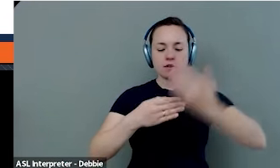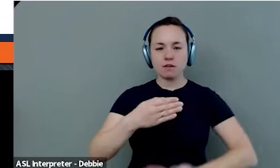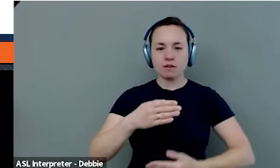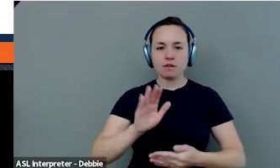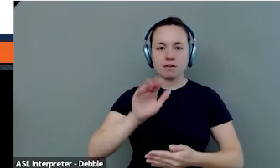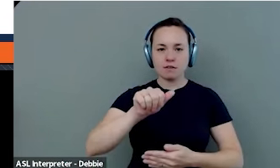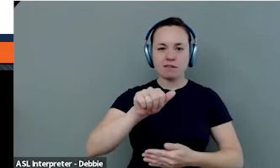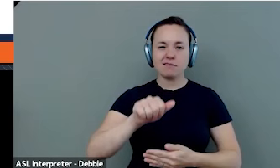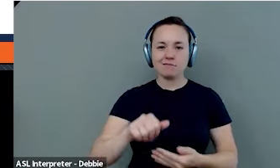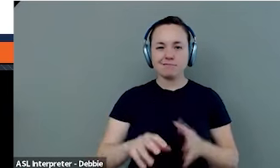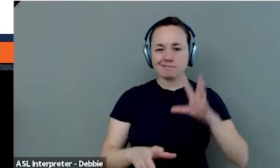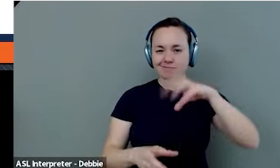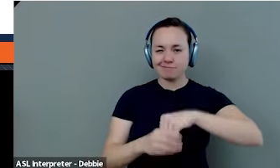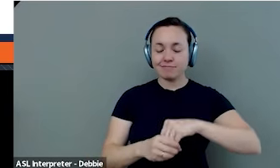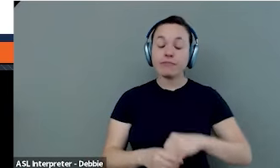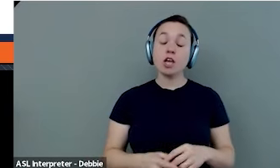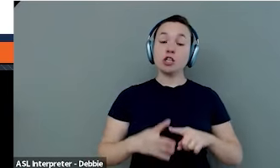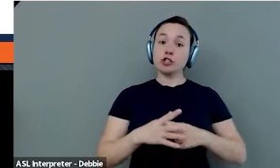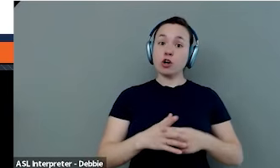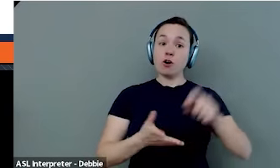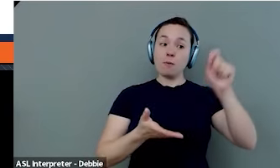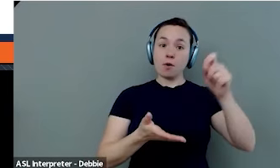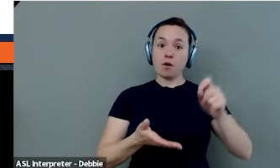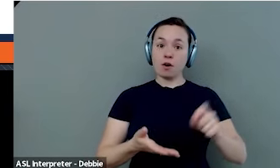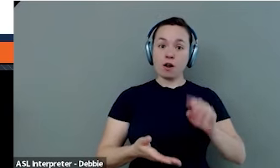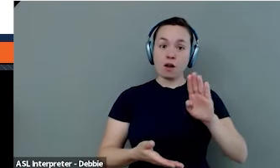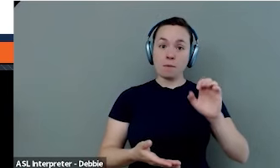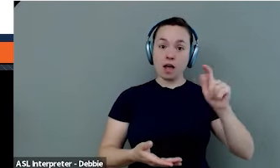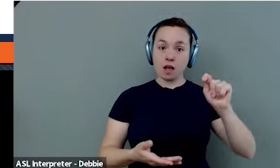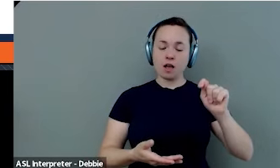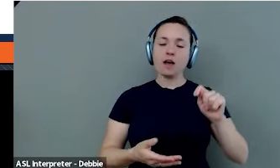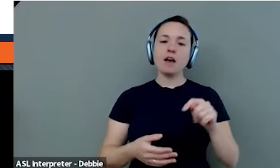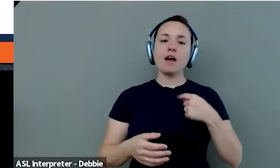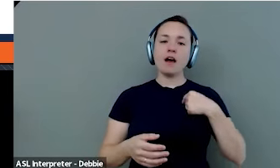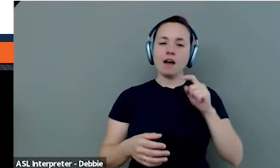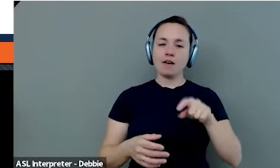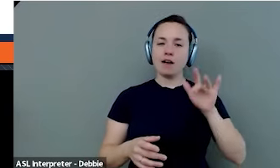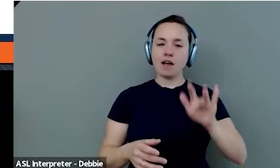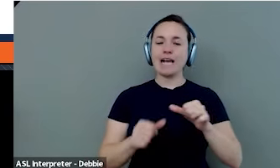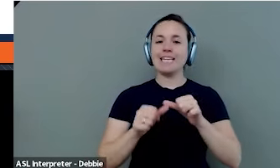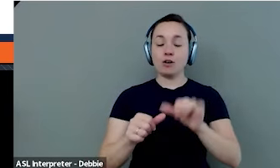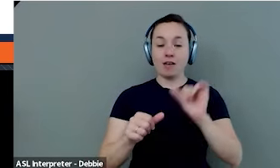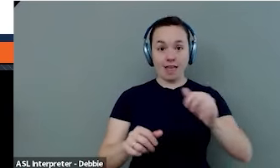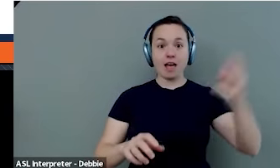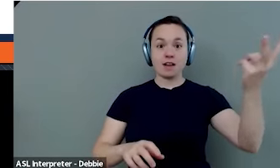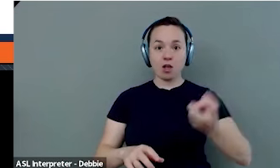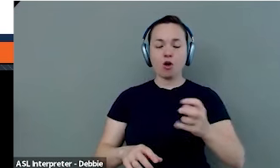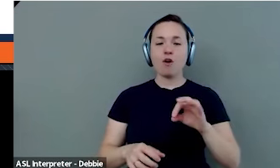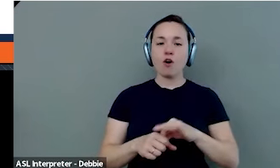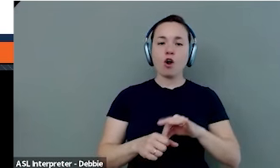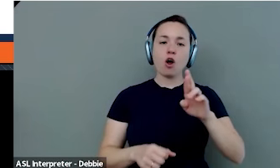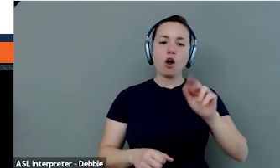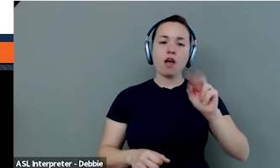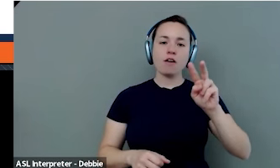To begin marking their ballot, voters will click the Continue button. This will download the voter's